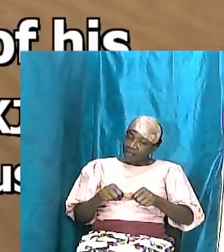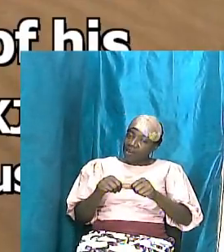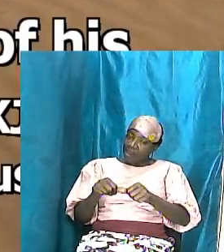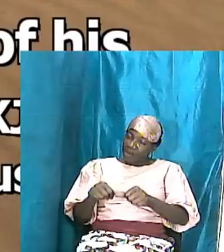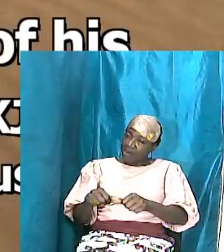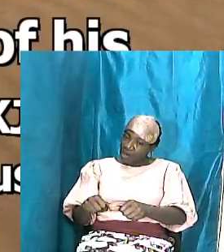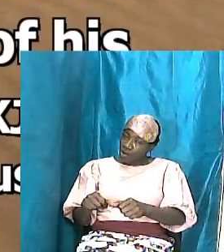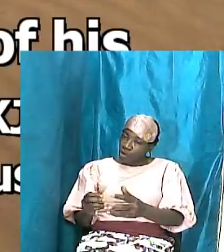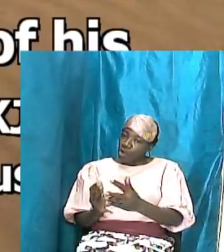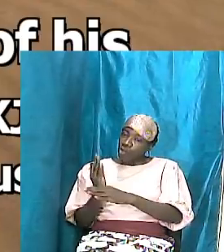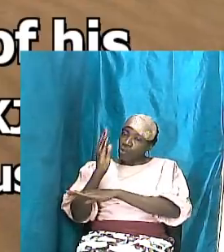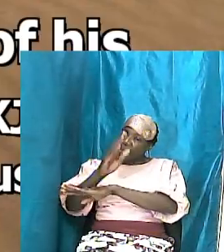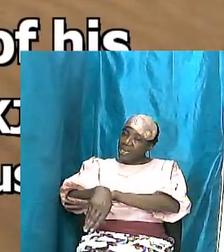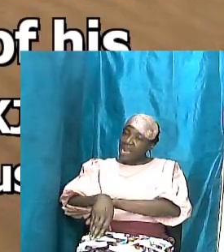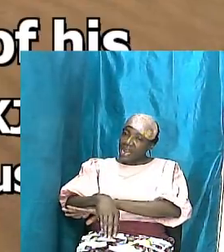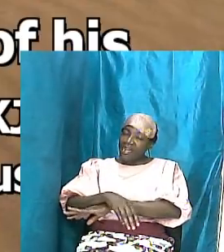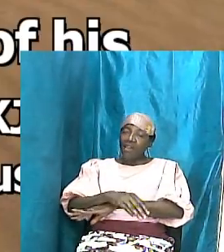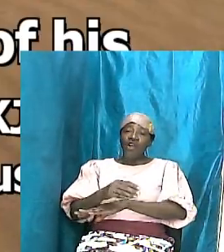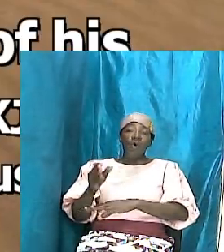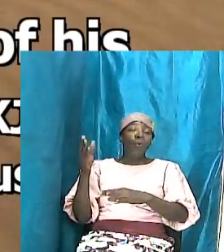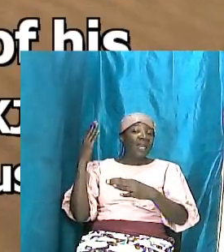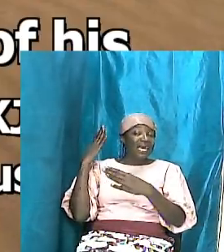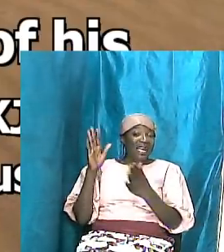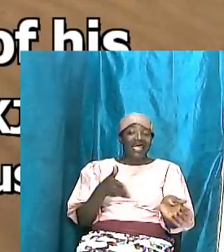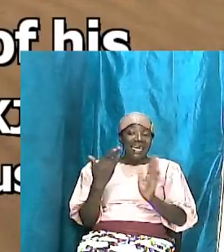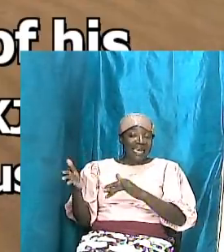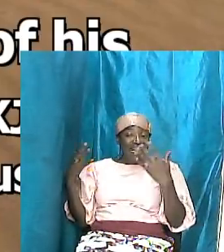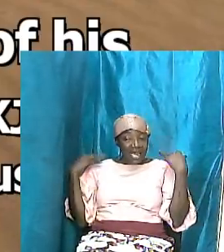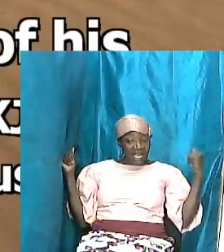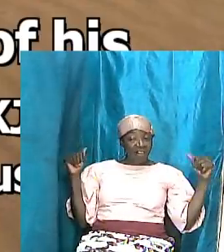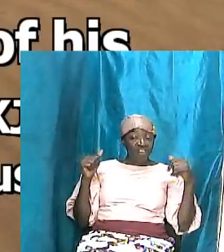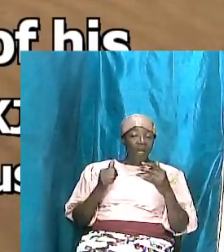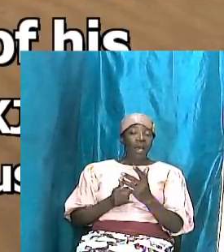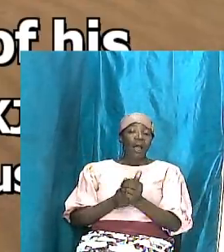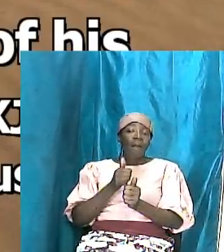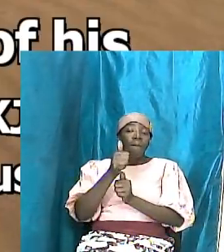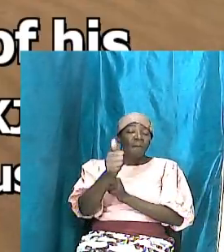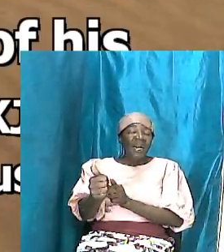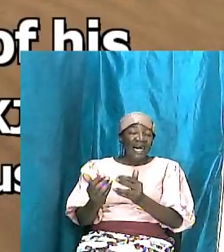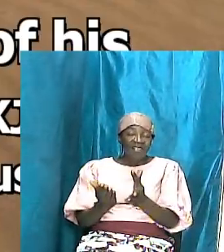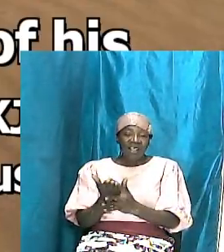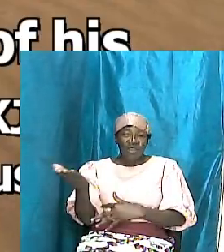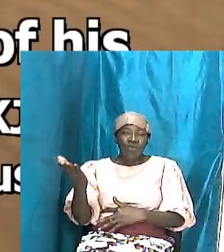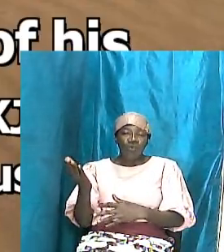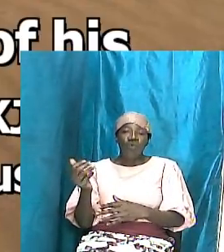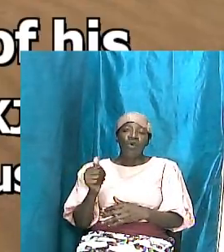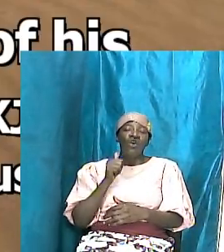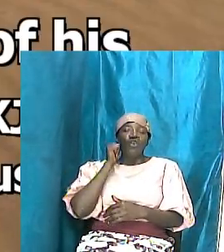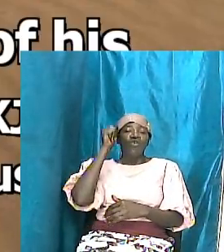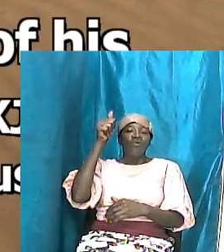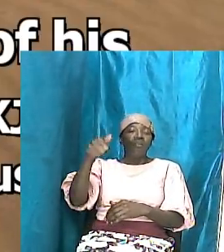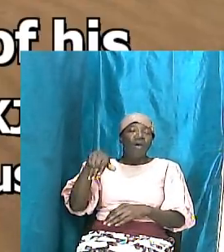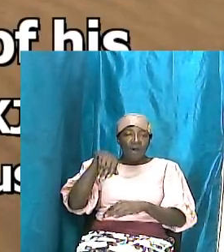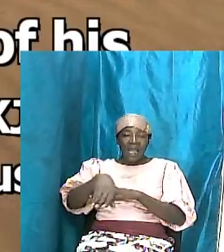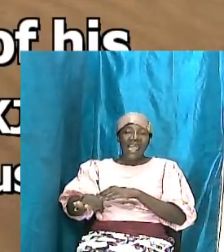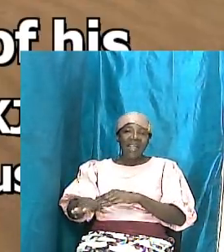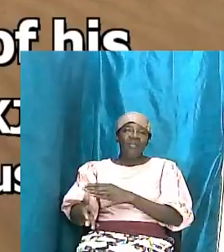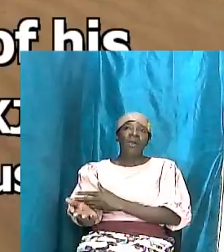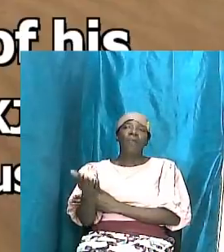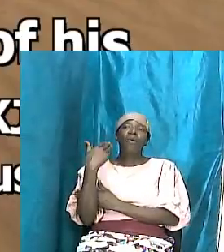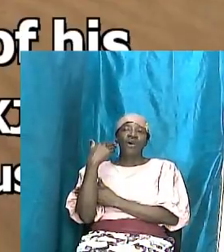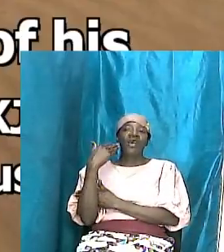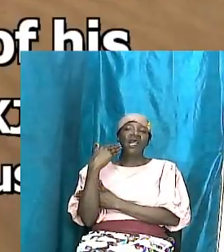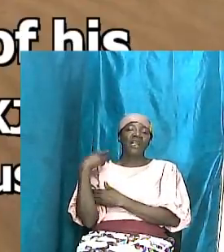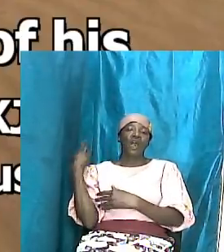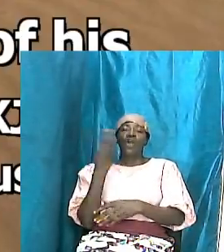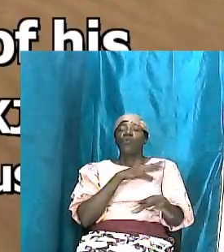death angel passing through. And then by tomorrow, in the morning, we are going to